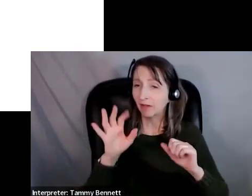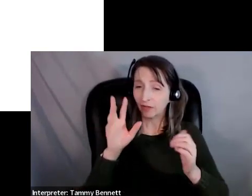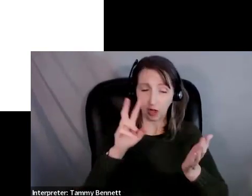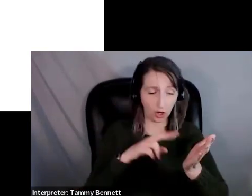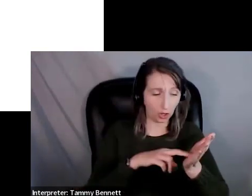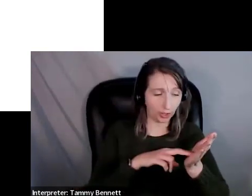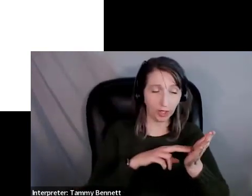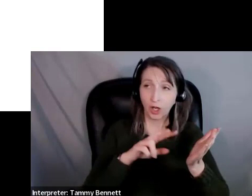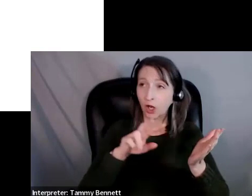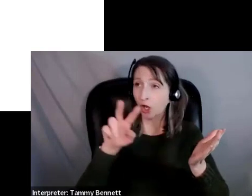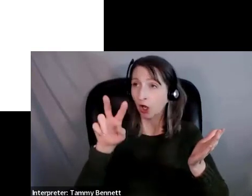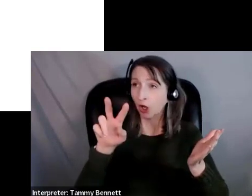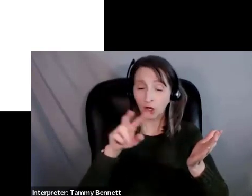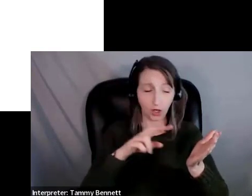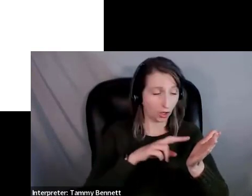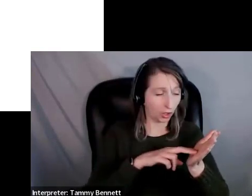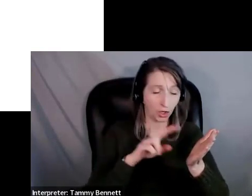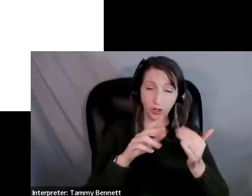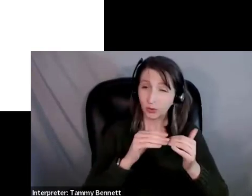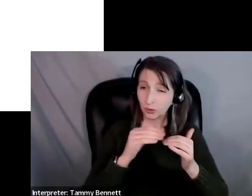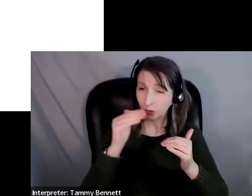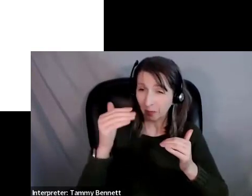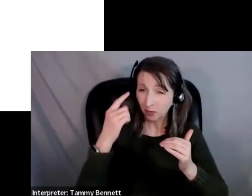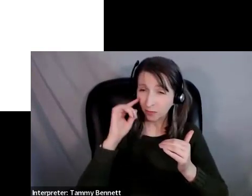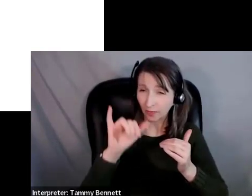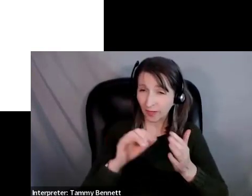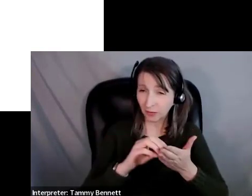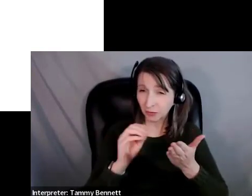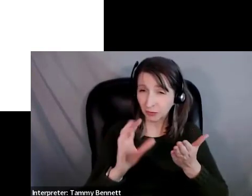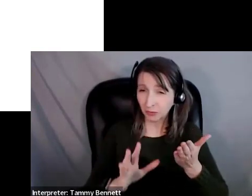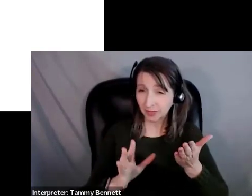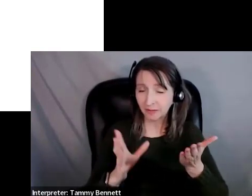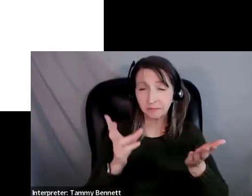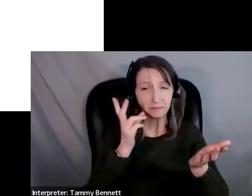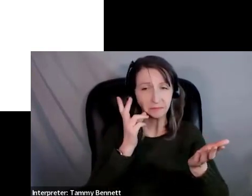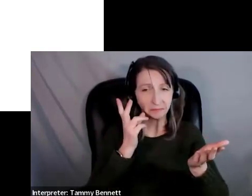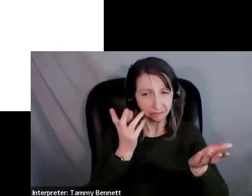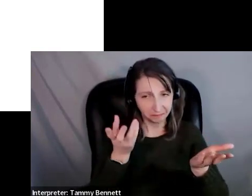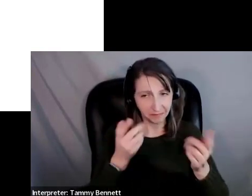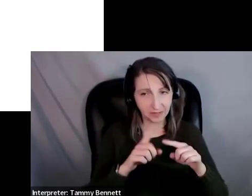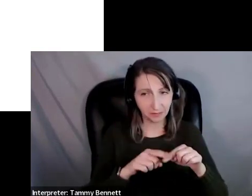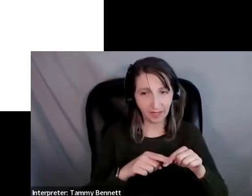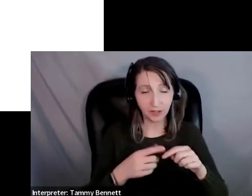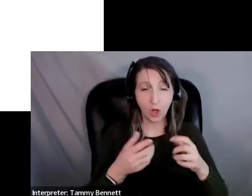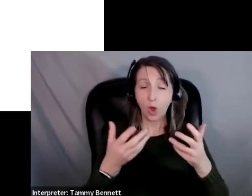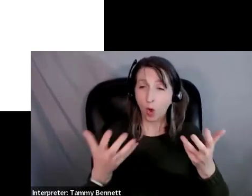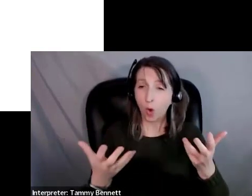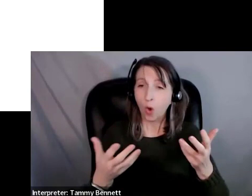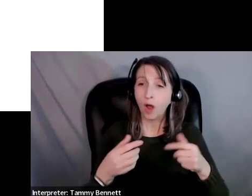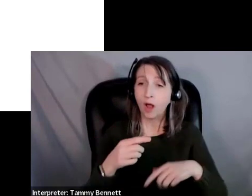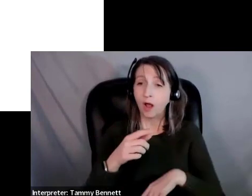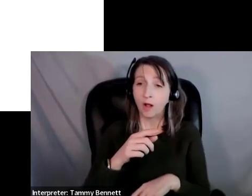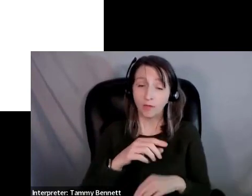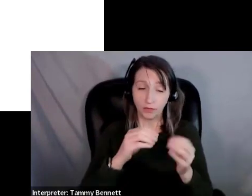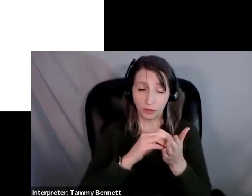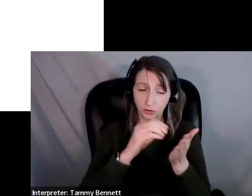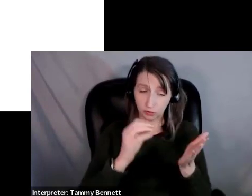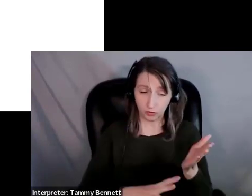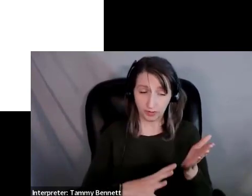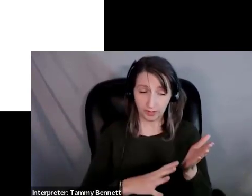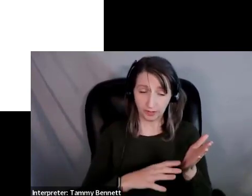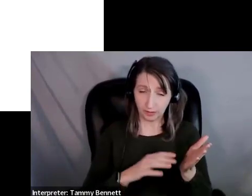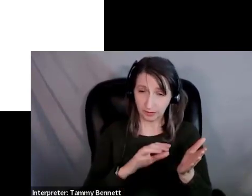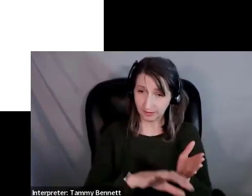Is that too much? Is it overstimulating? Or is it better for them to wait, make their selection, show me their device, and then establish eye